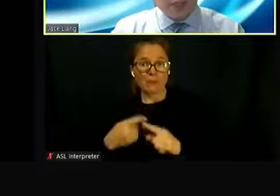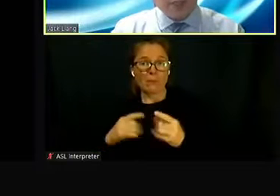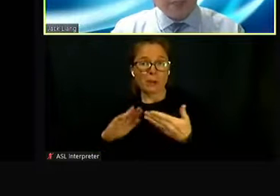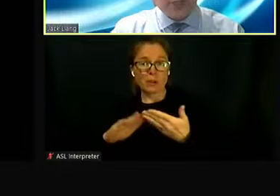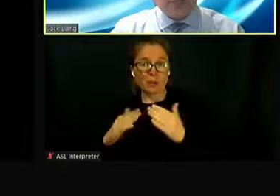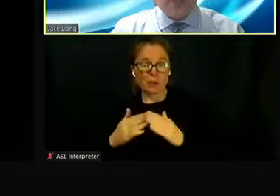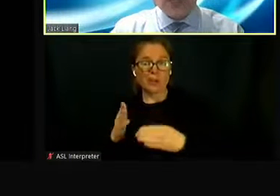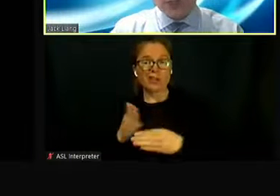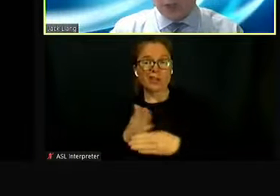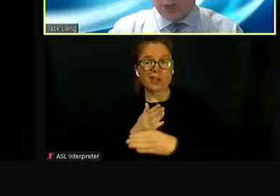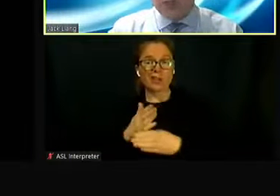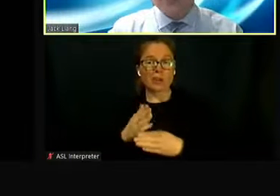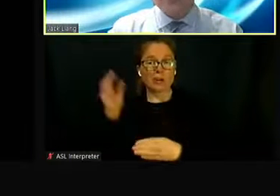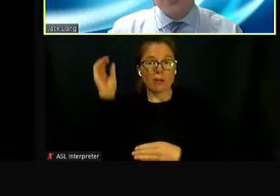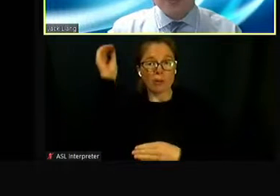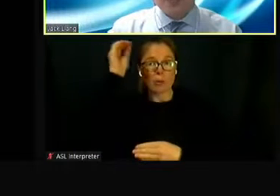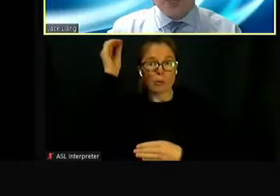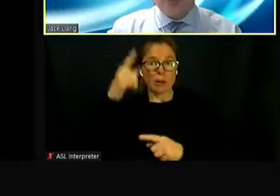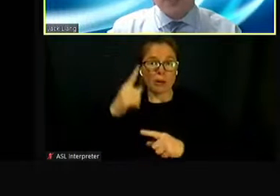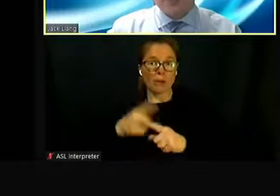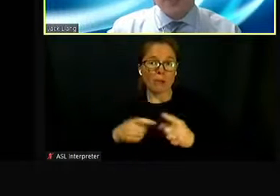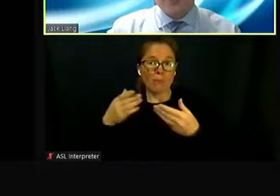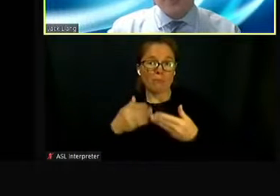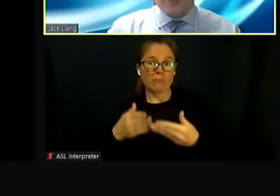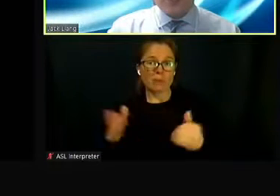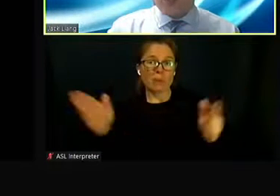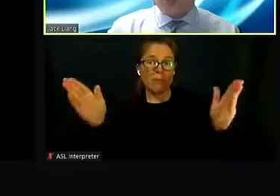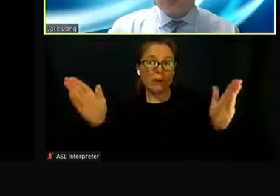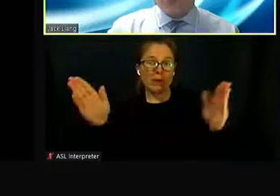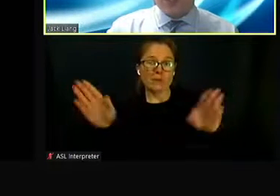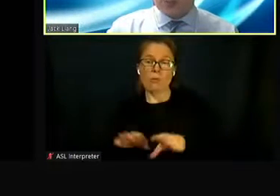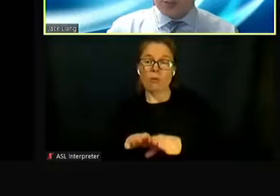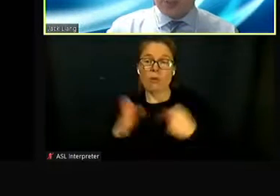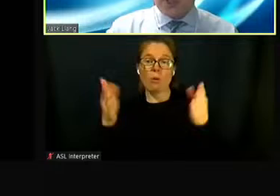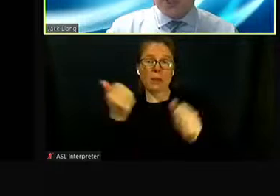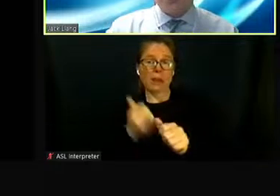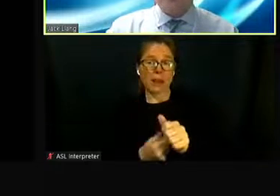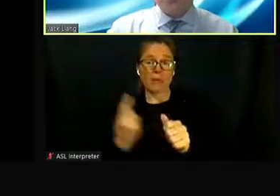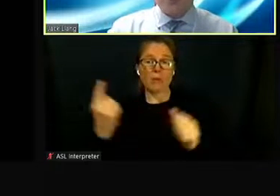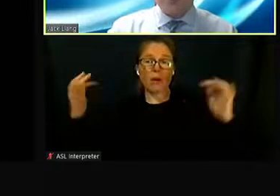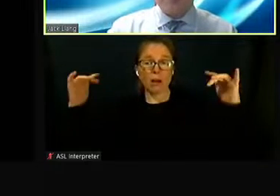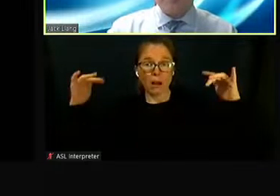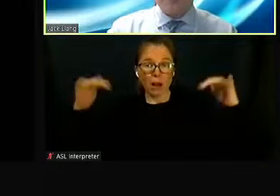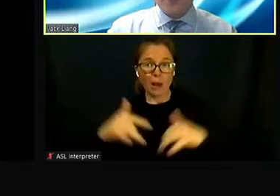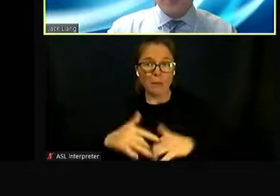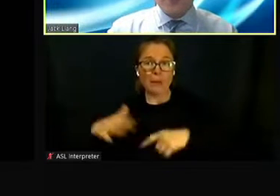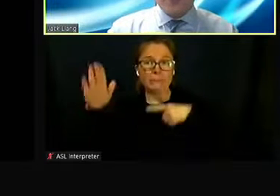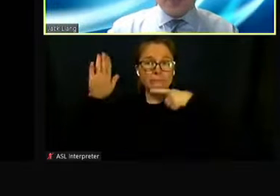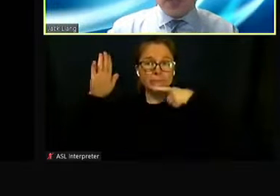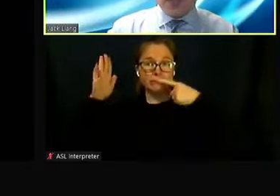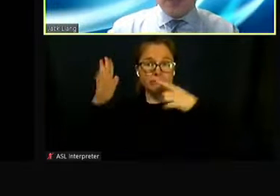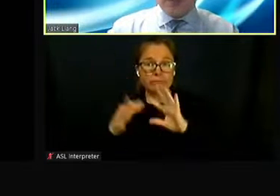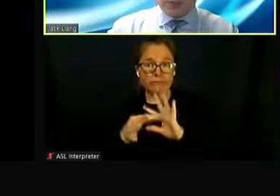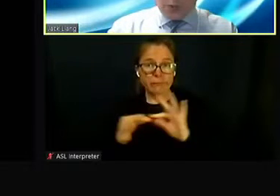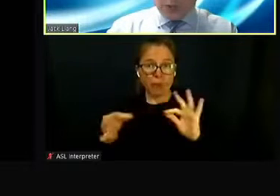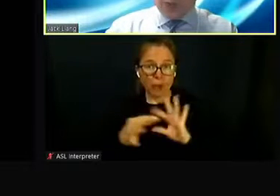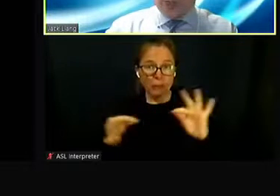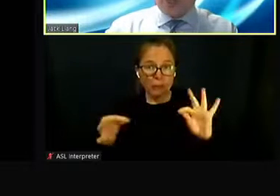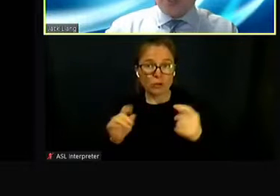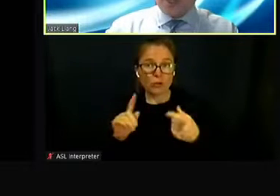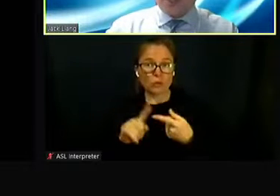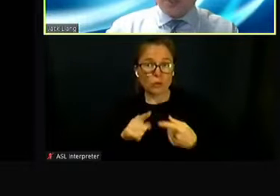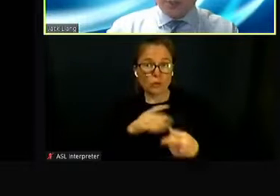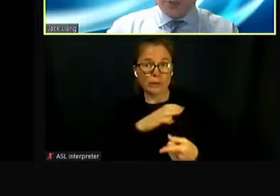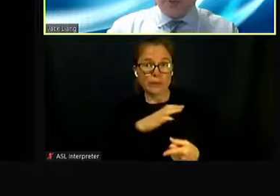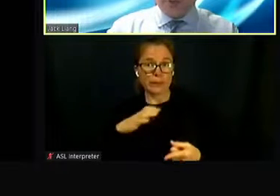public's opinion. That is actually an open session where the public can come in and do testimonies with the budget committee. And then with the